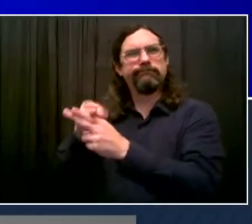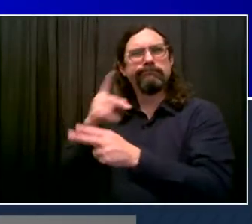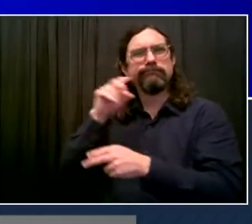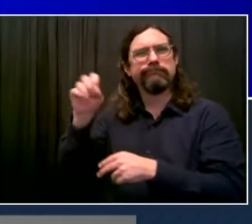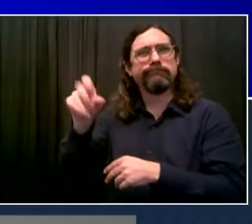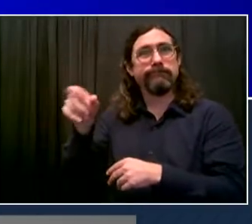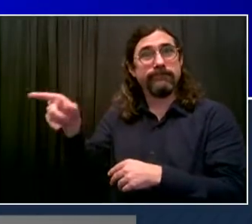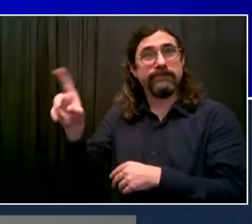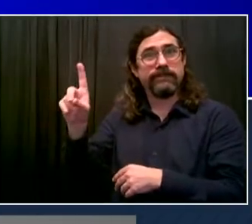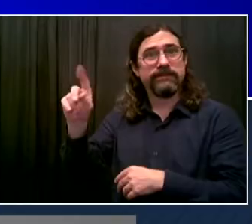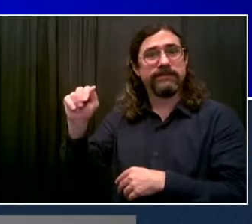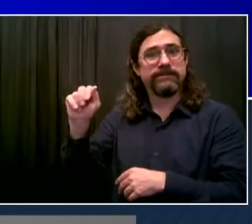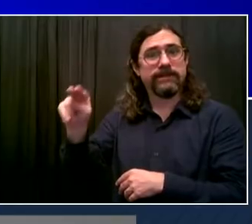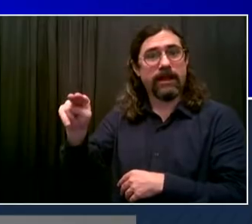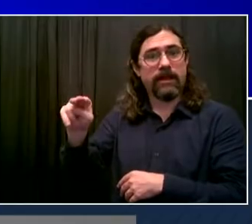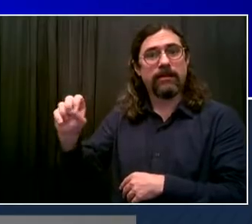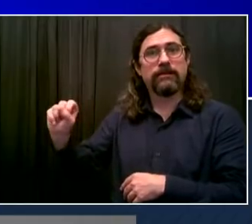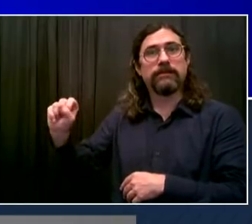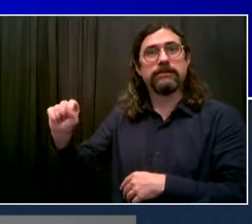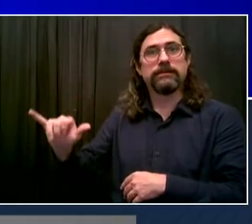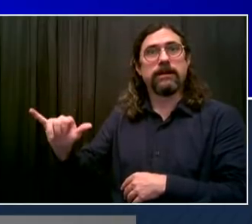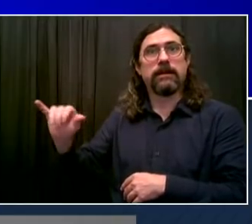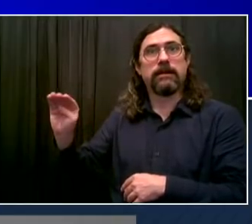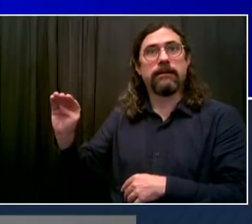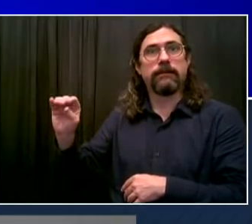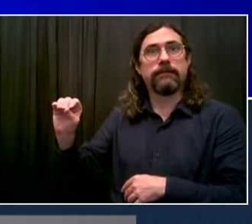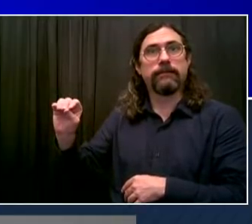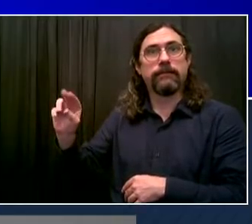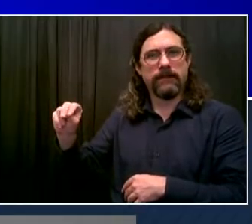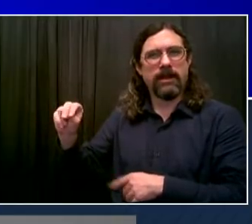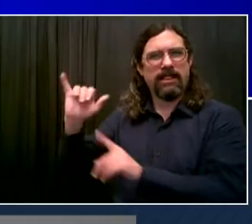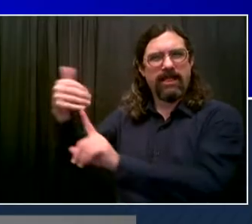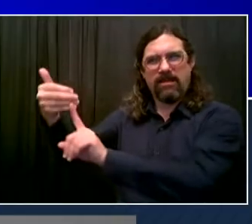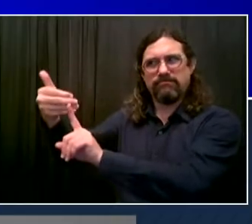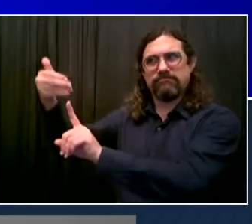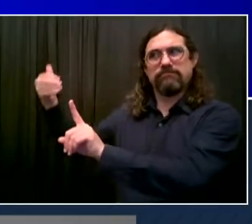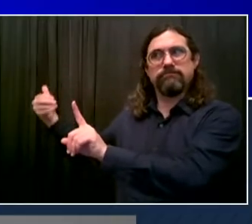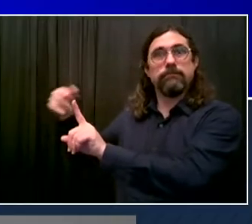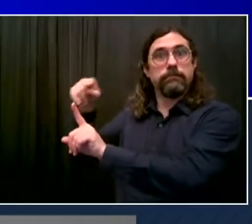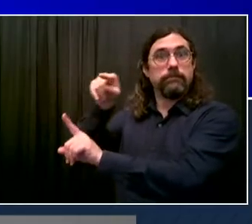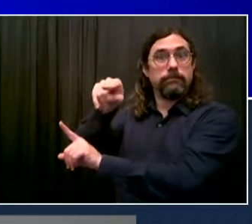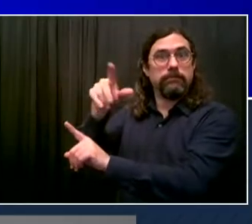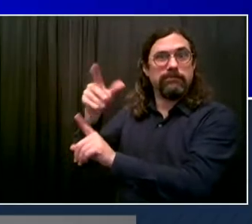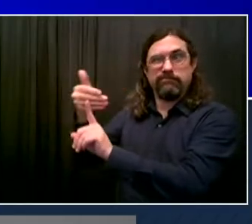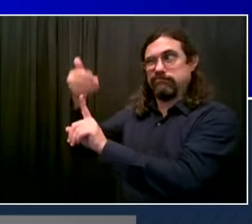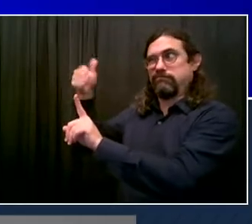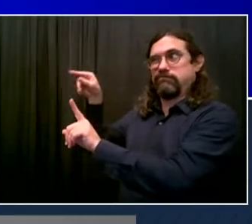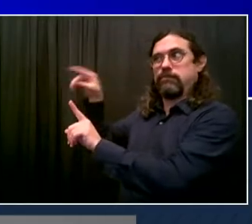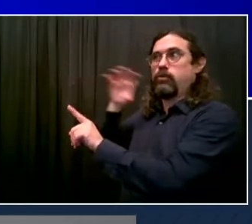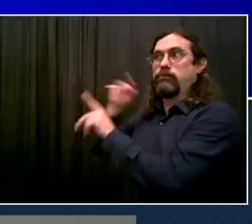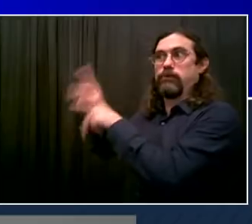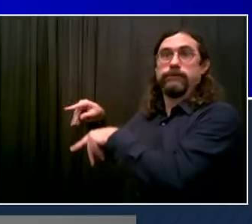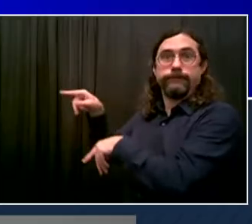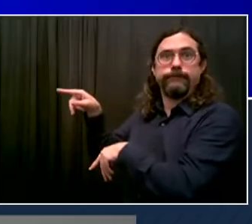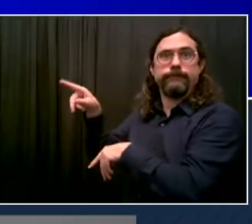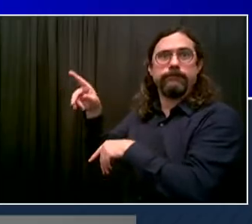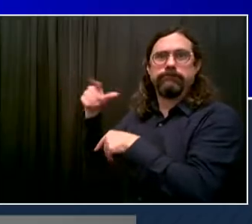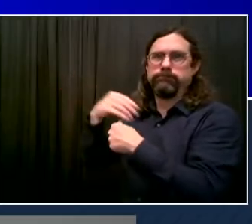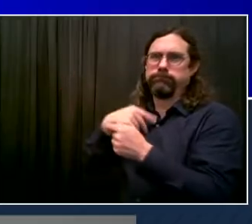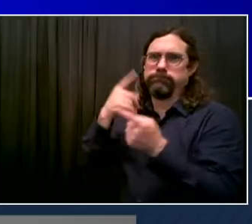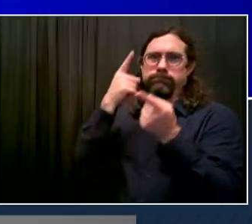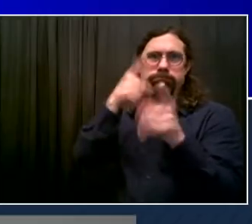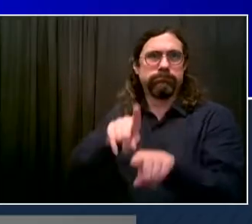in March and April 2020. I remember so many conversations where we were running out of PPE, we're running out of equipment, we were trying to